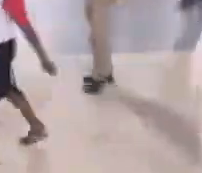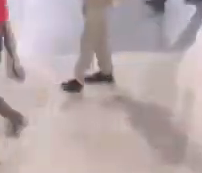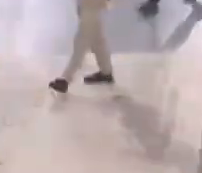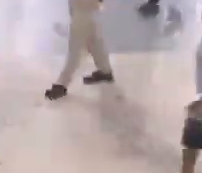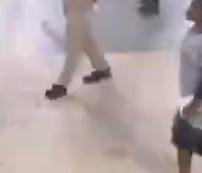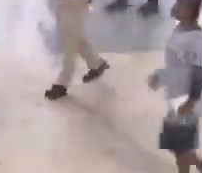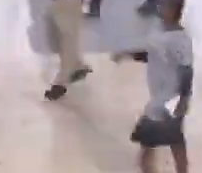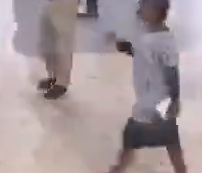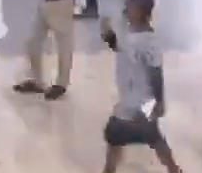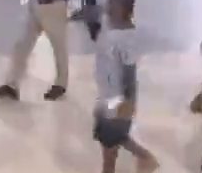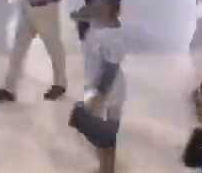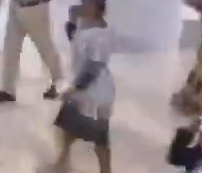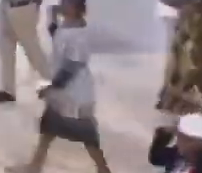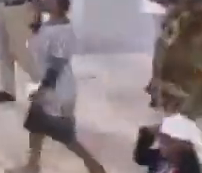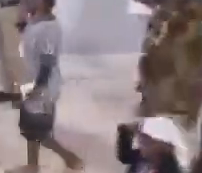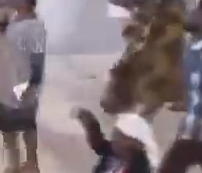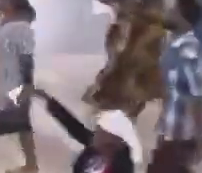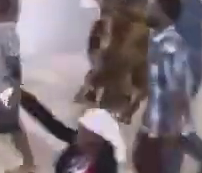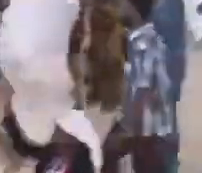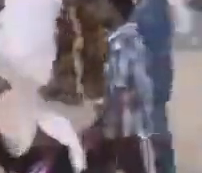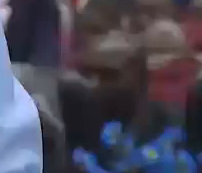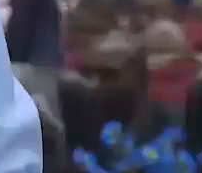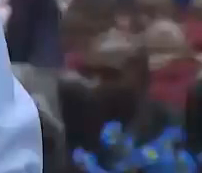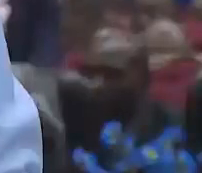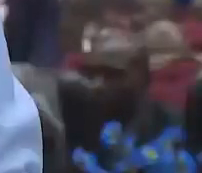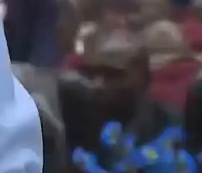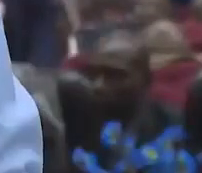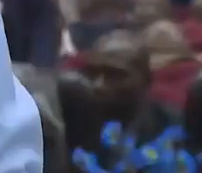Open your mouth and cry to him.